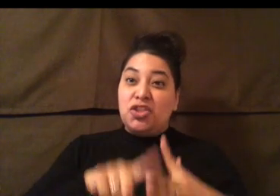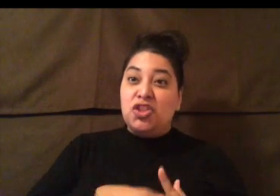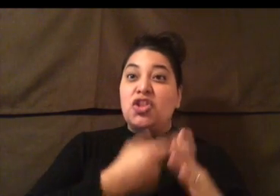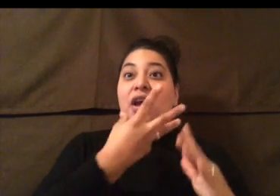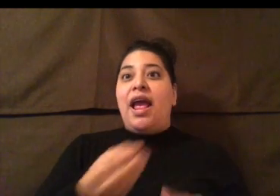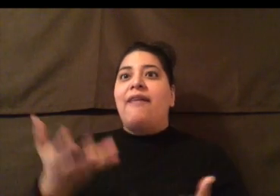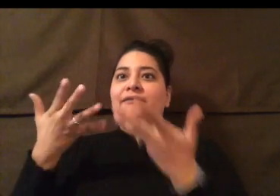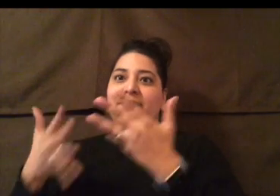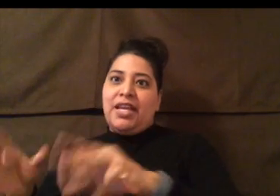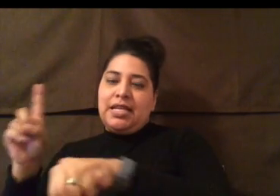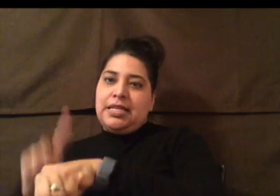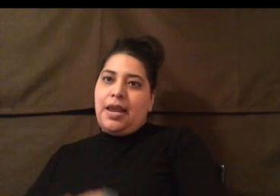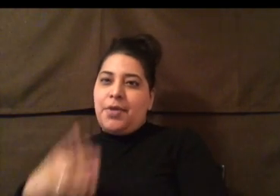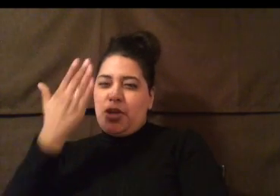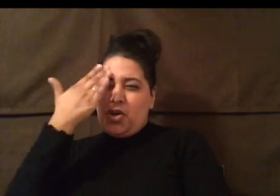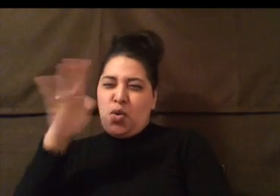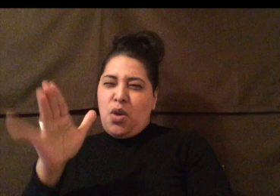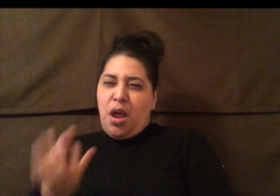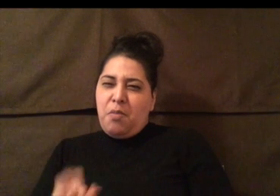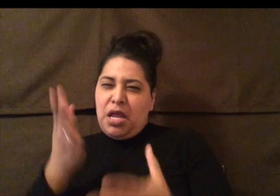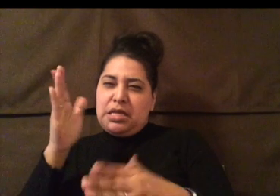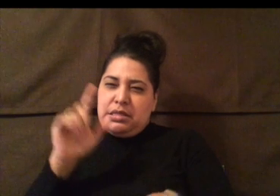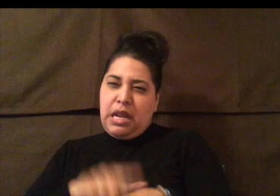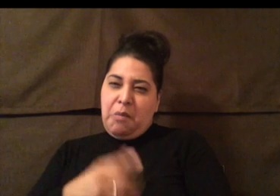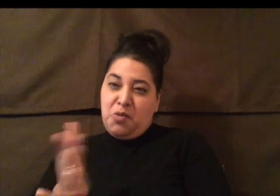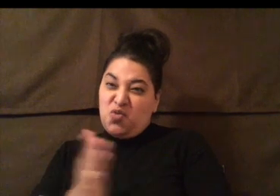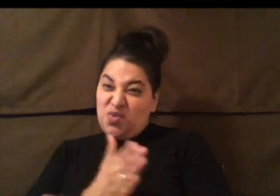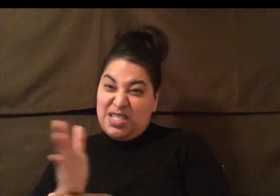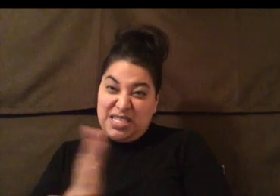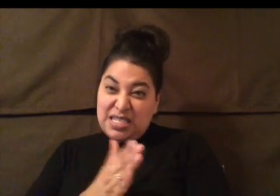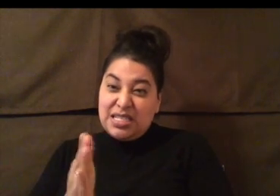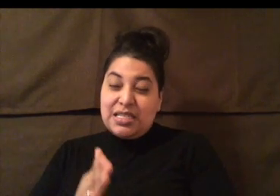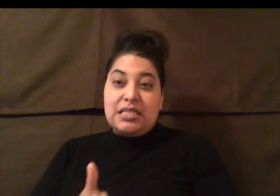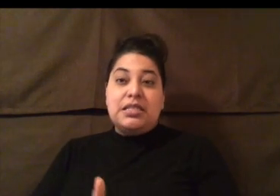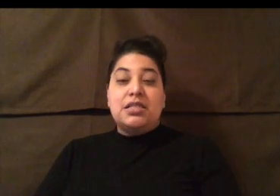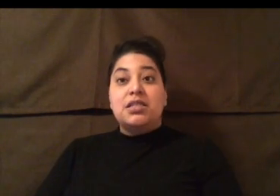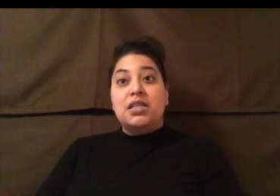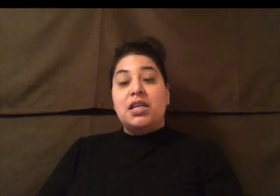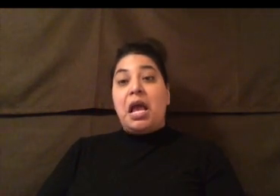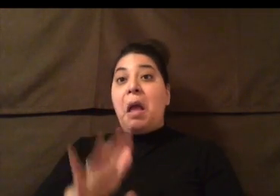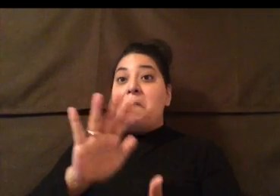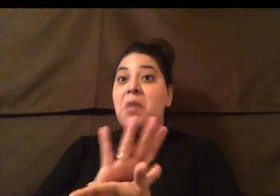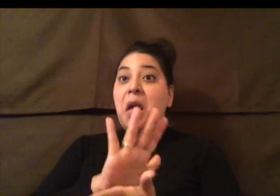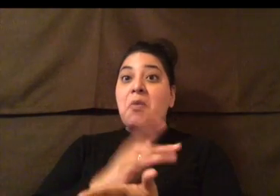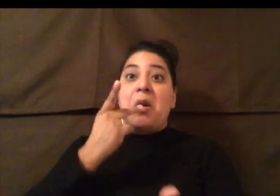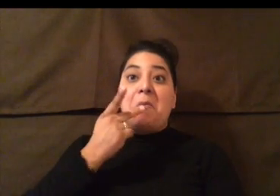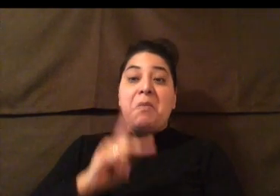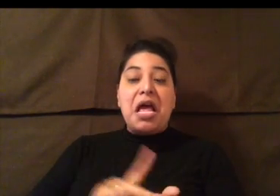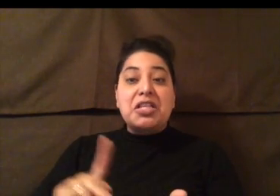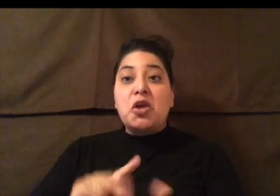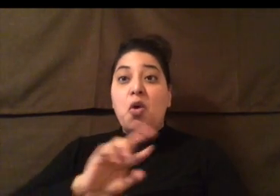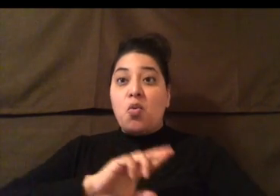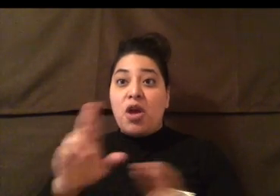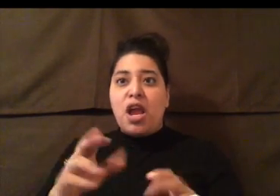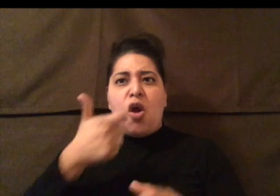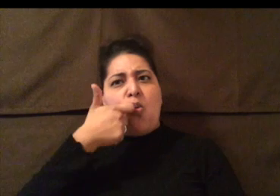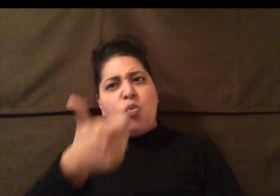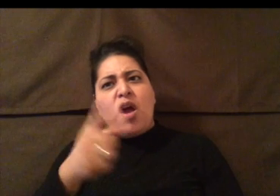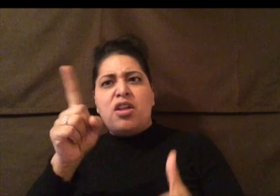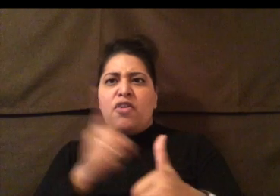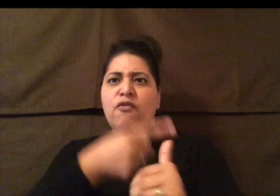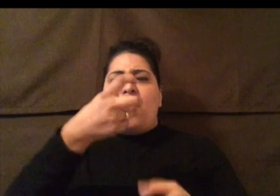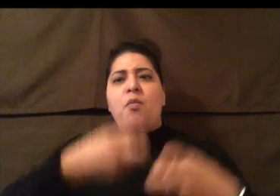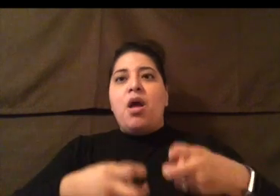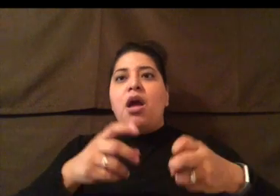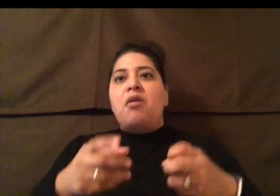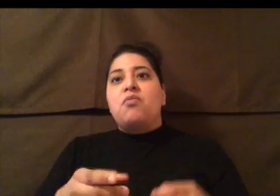Hi boys and girls, Miss Ornelas here. Today we're going to continue practicing with a few more word problems for elapsed time that have a beginning time and an end